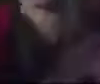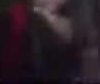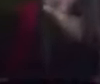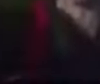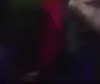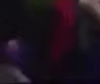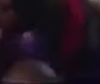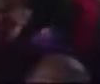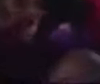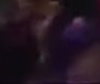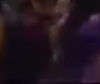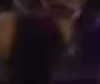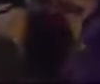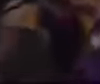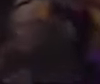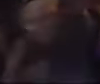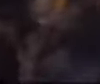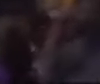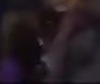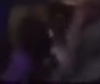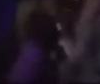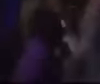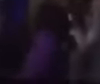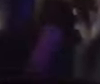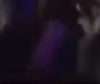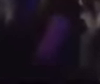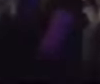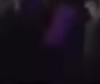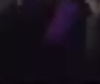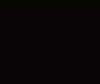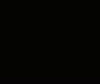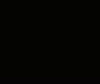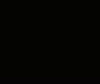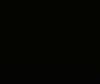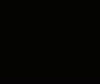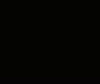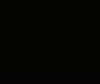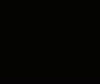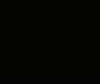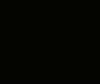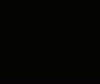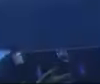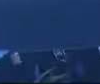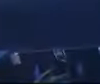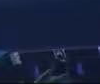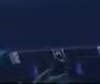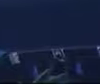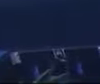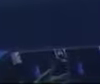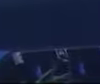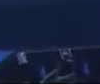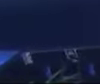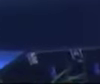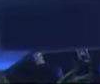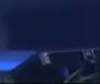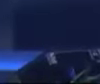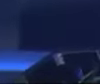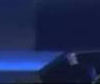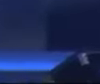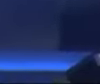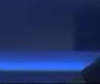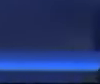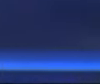In the name of Jesus. In the name of Jesus. We're still praying. 1 Corinthians